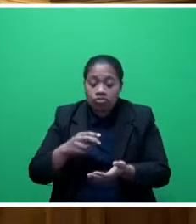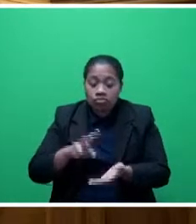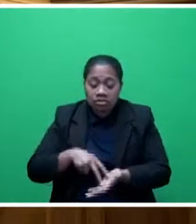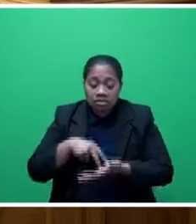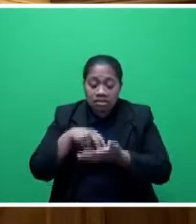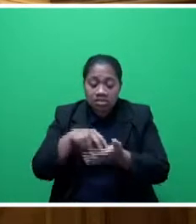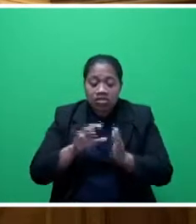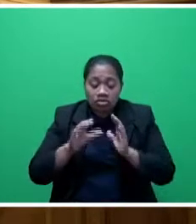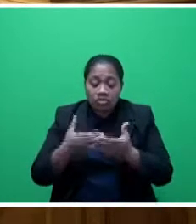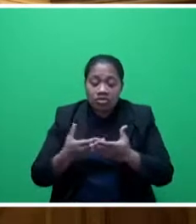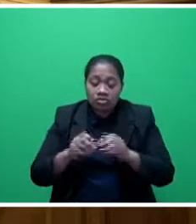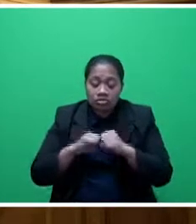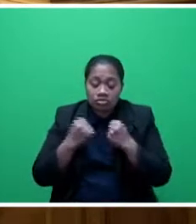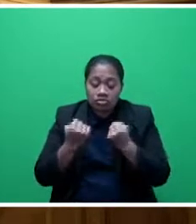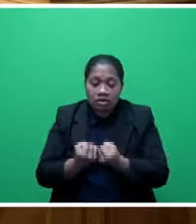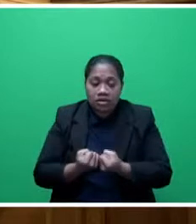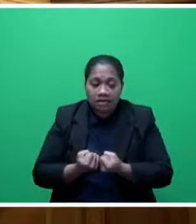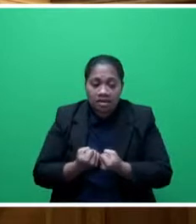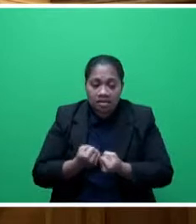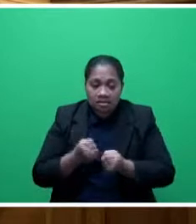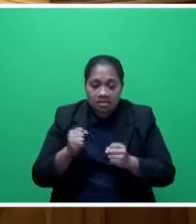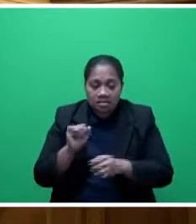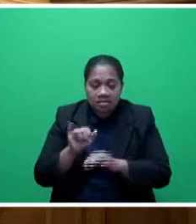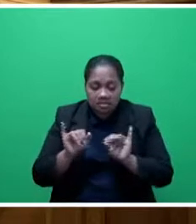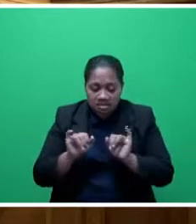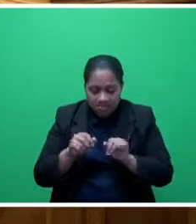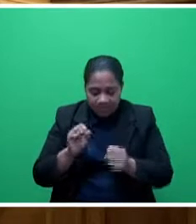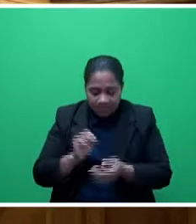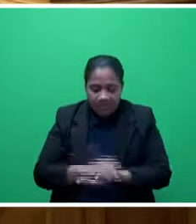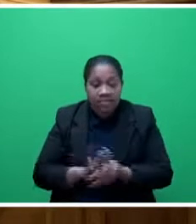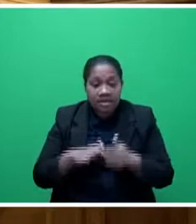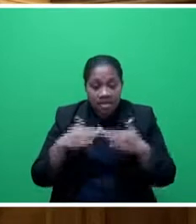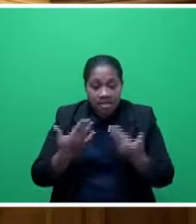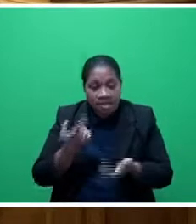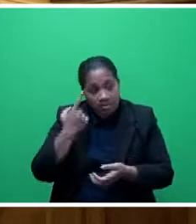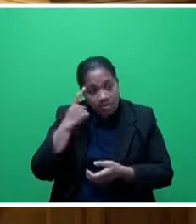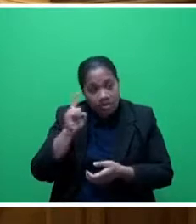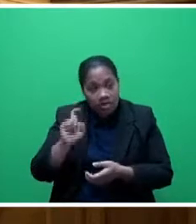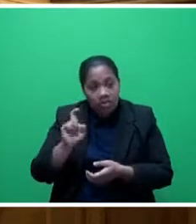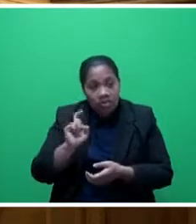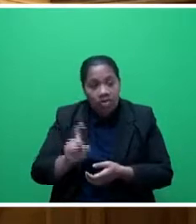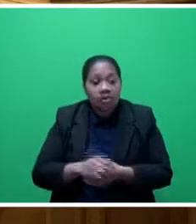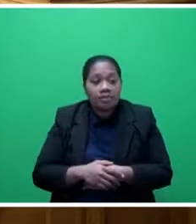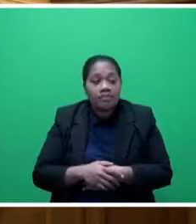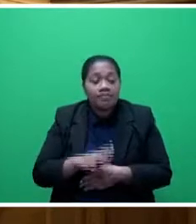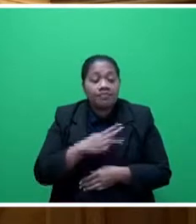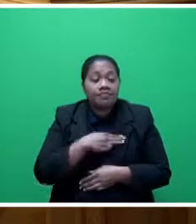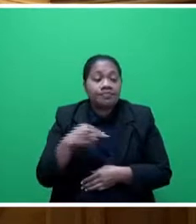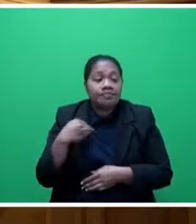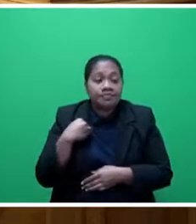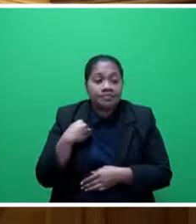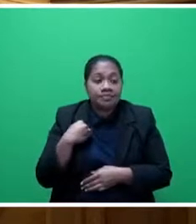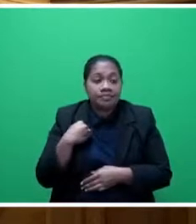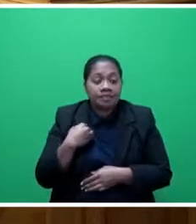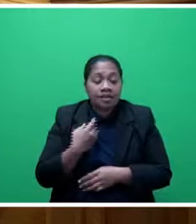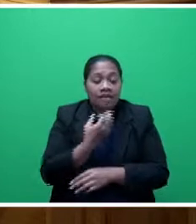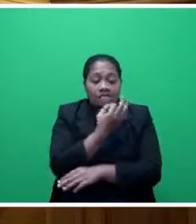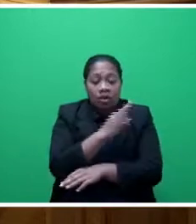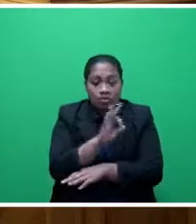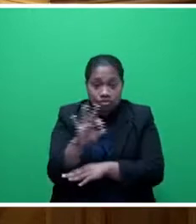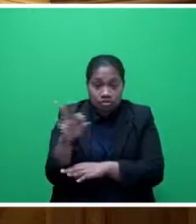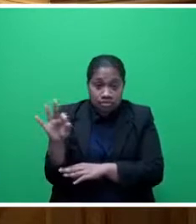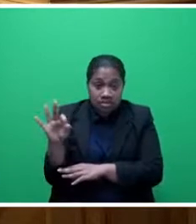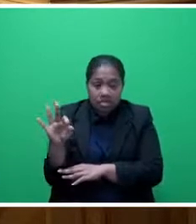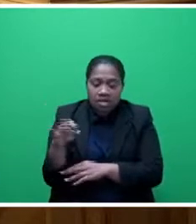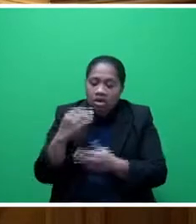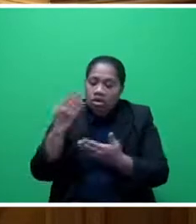Social Affairs. Honourable members, I now call upon the Minister for Forestry,